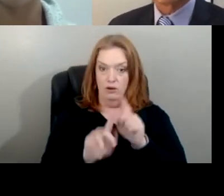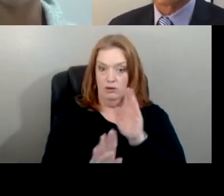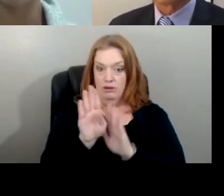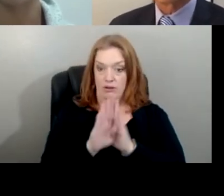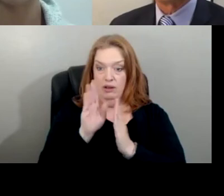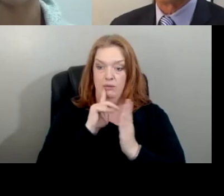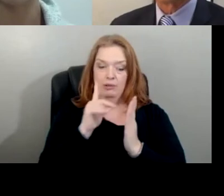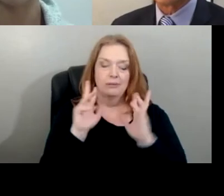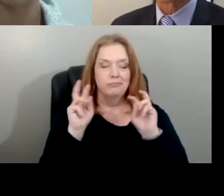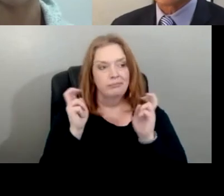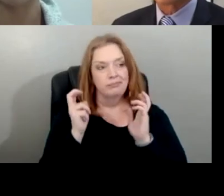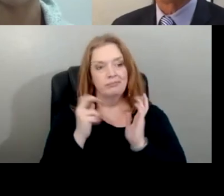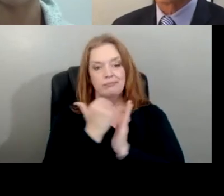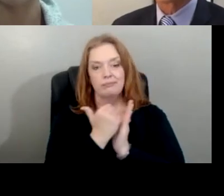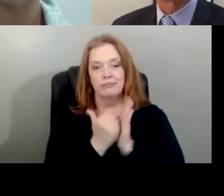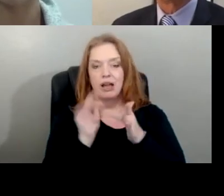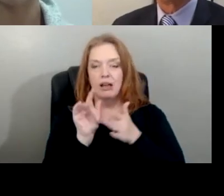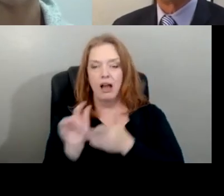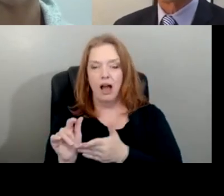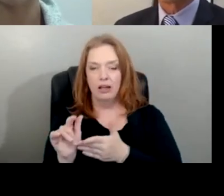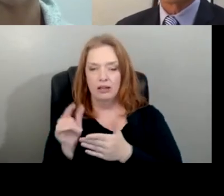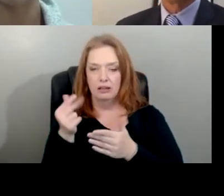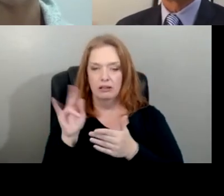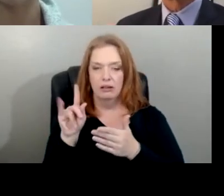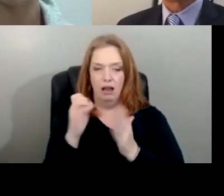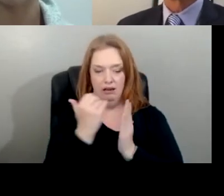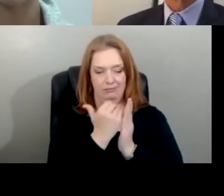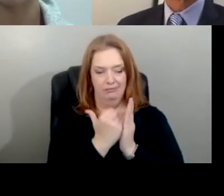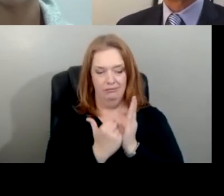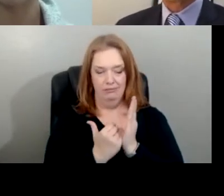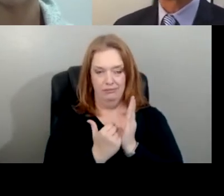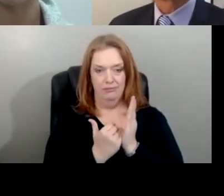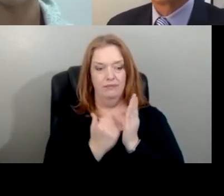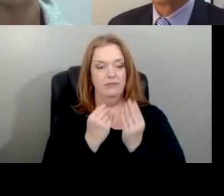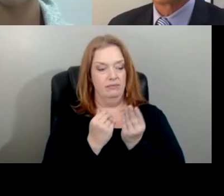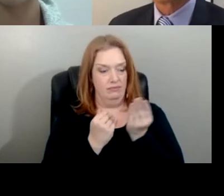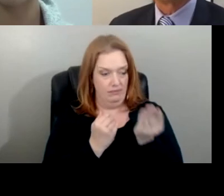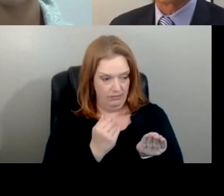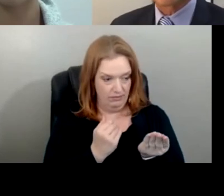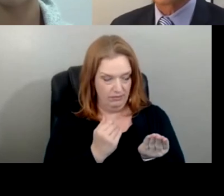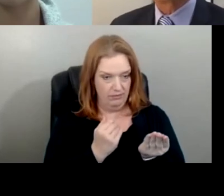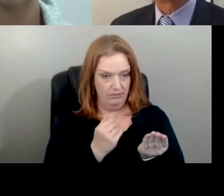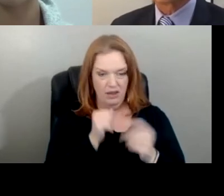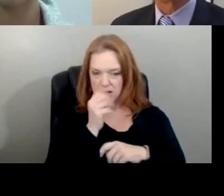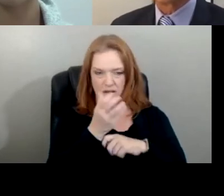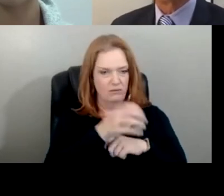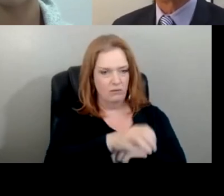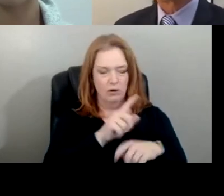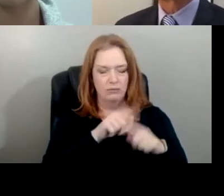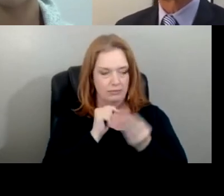guides that communities can work to develop their own response to missing and